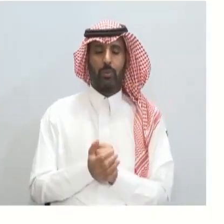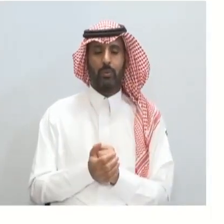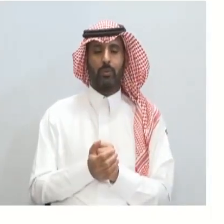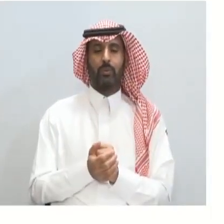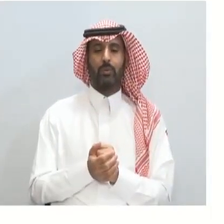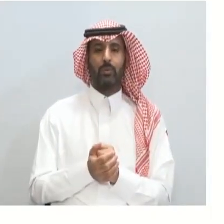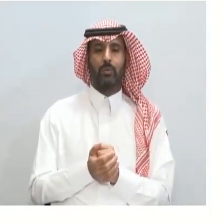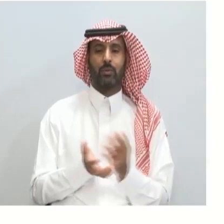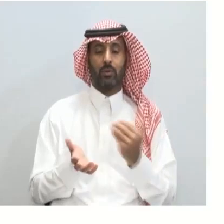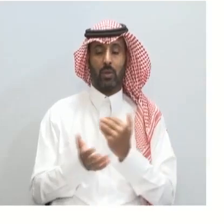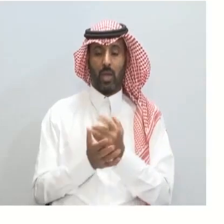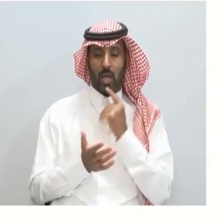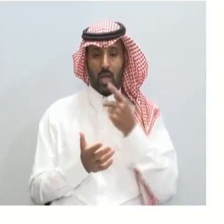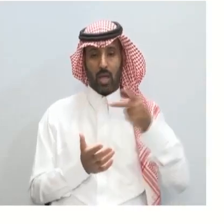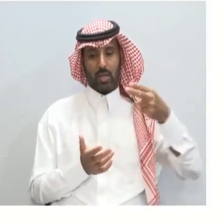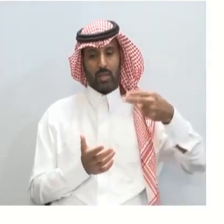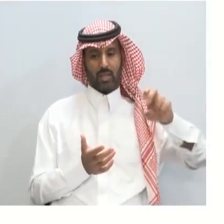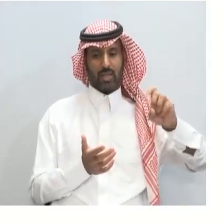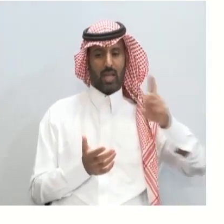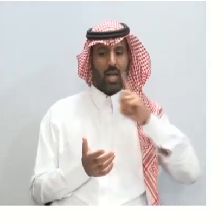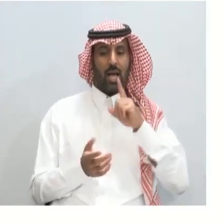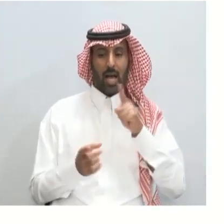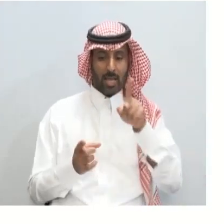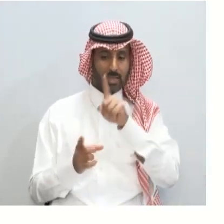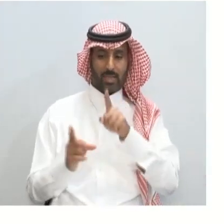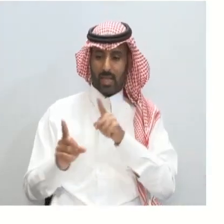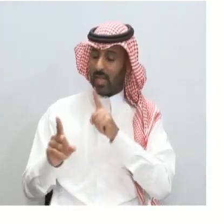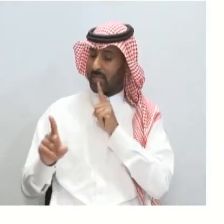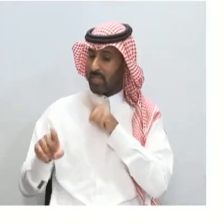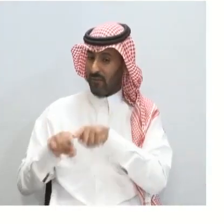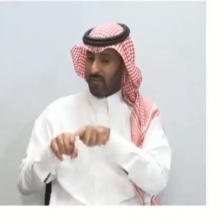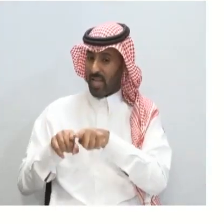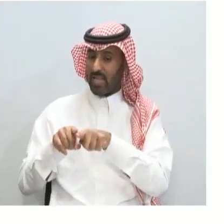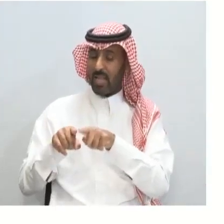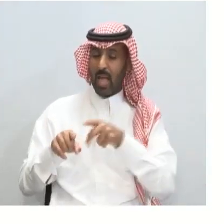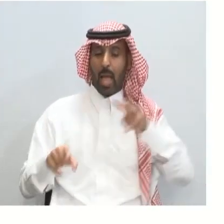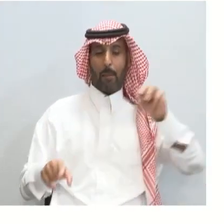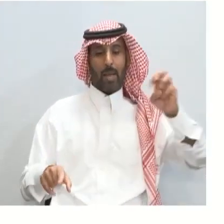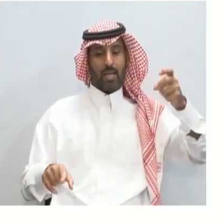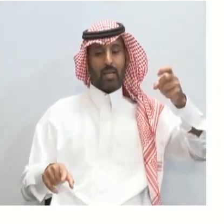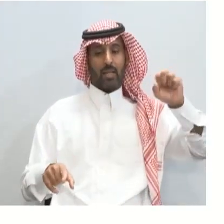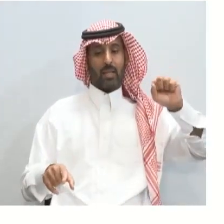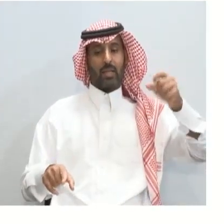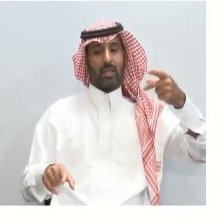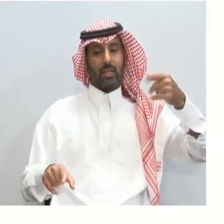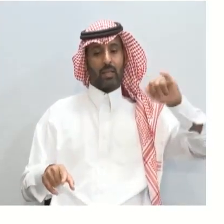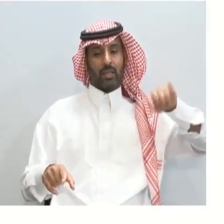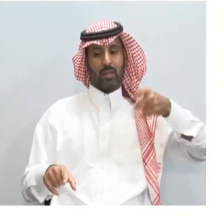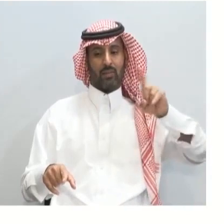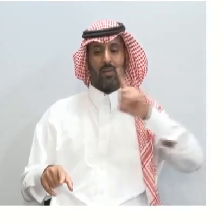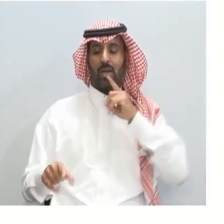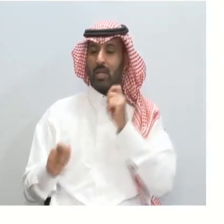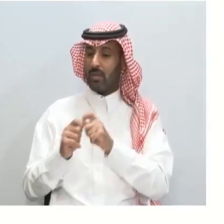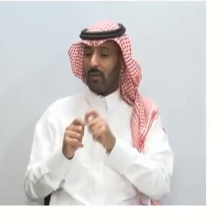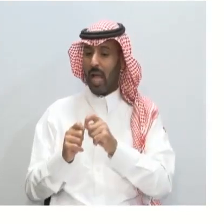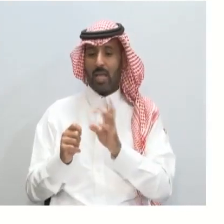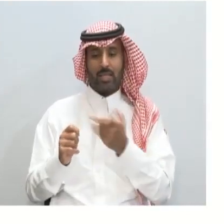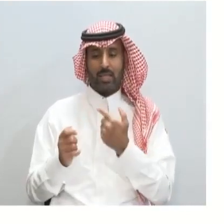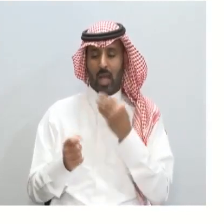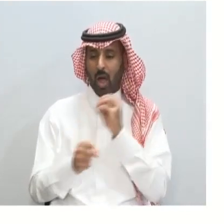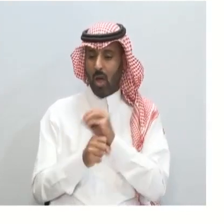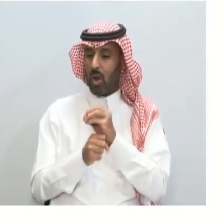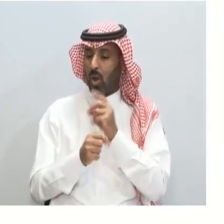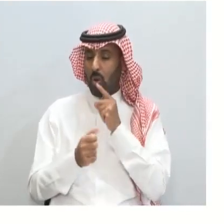problem. So Khalid is asking his friend Majid for advice. He said, can I talk to you about a problem I'm struggling